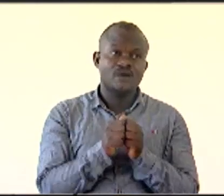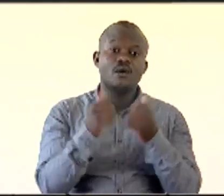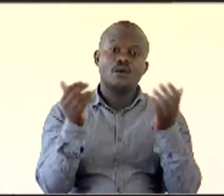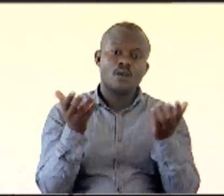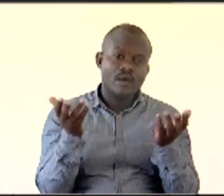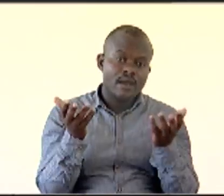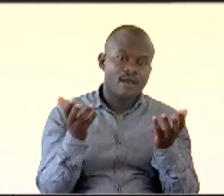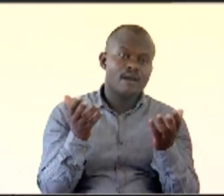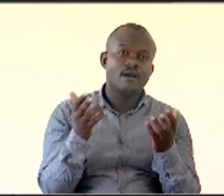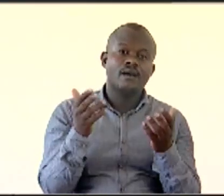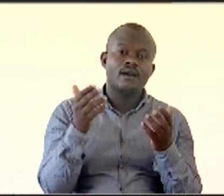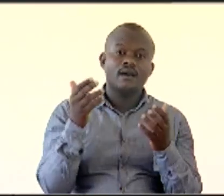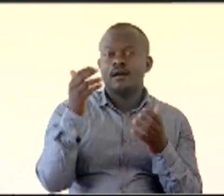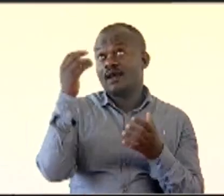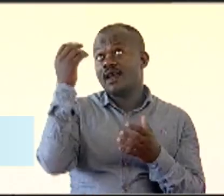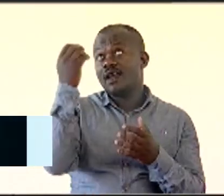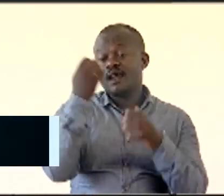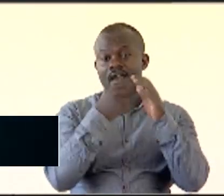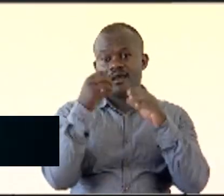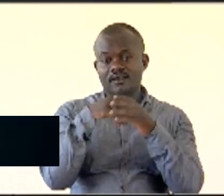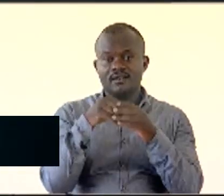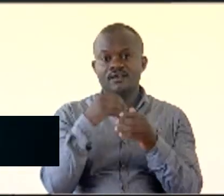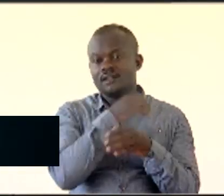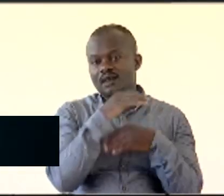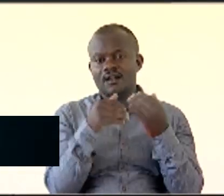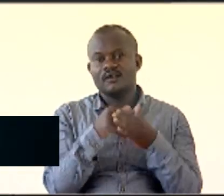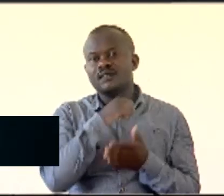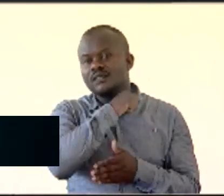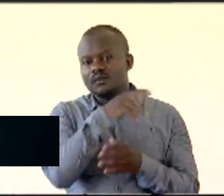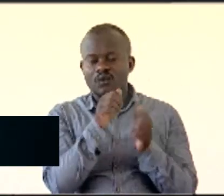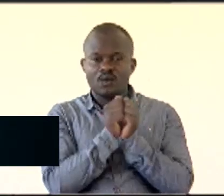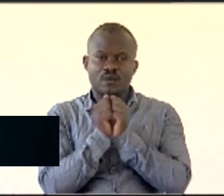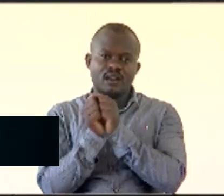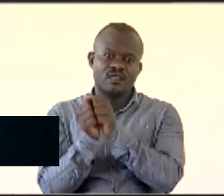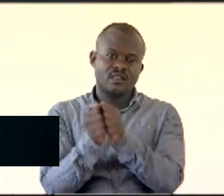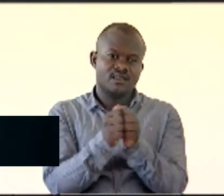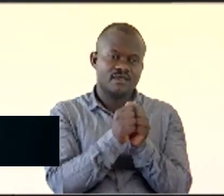where air in the environment is contaminated by